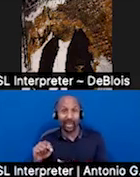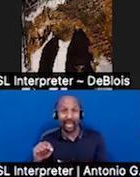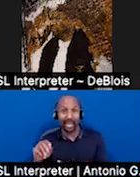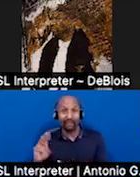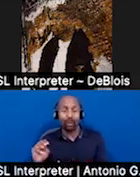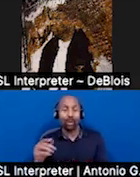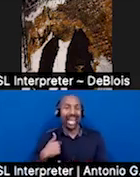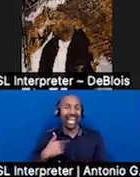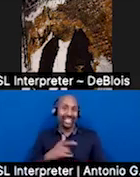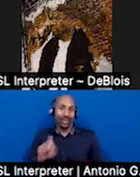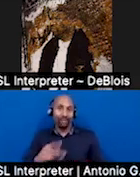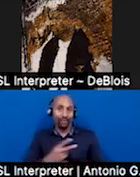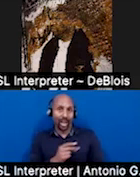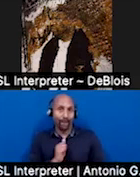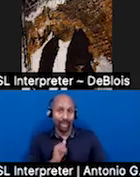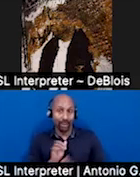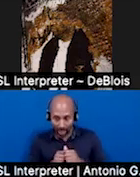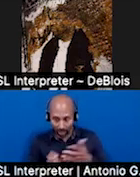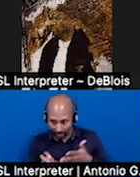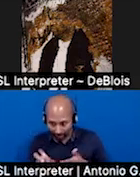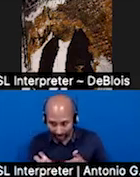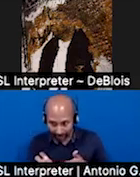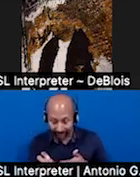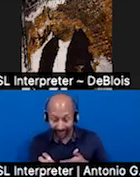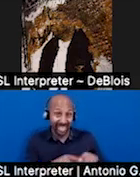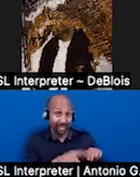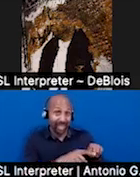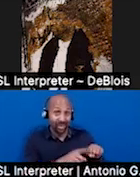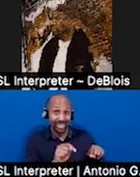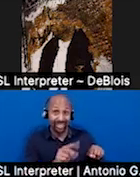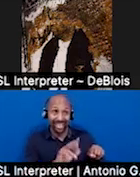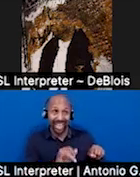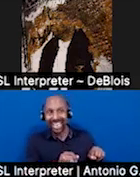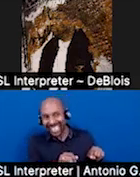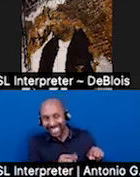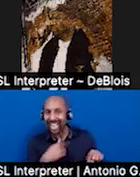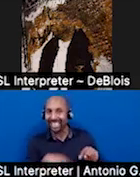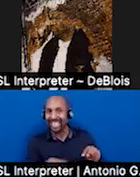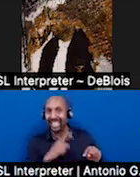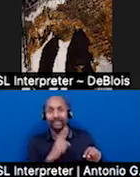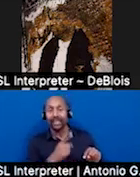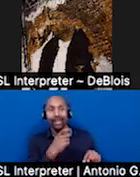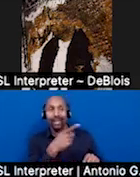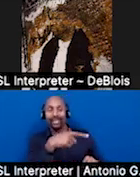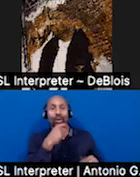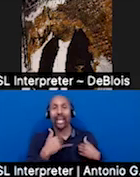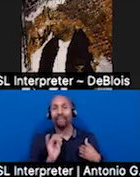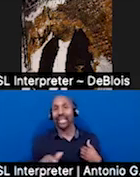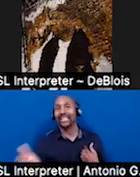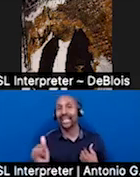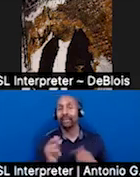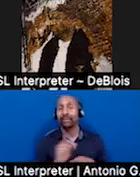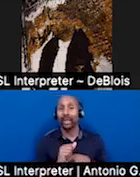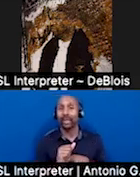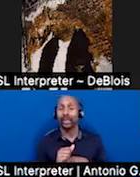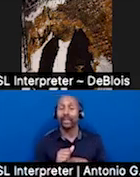proceed. And I can't really rely on the TBI because they don't have that same training. Thankfully, I received